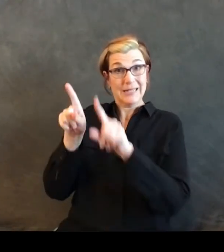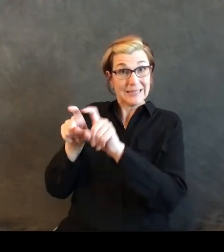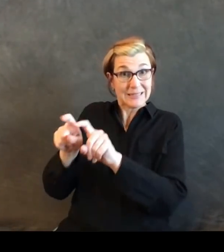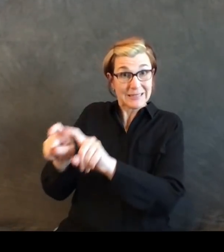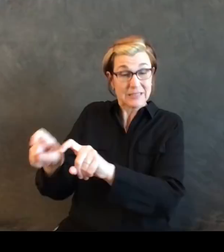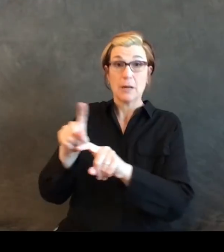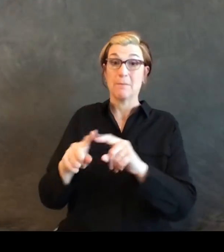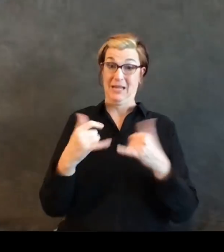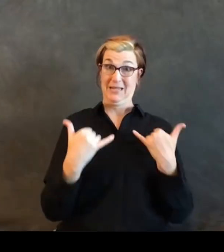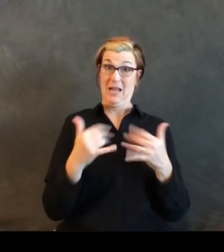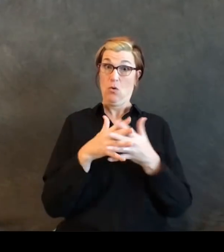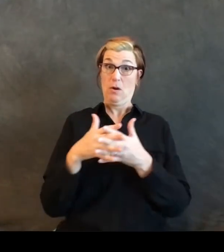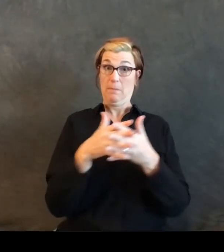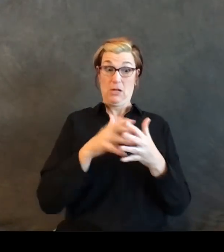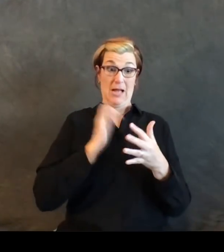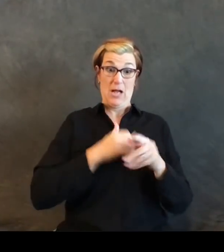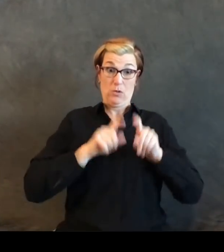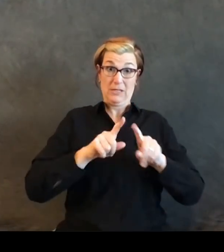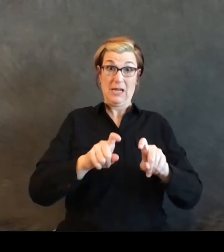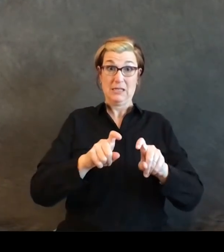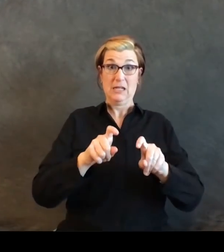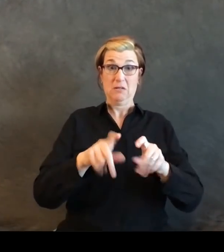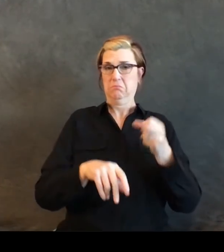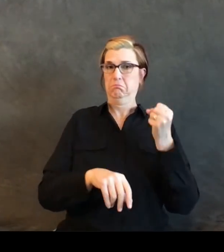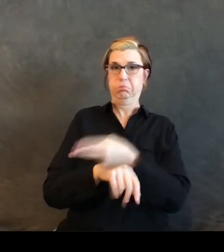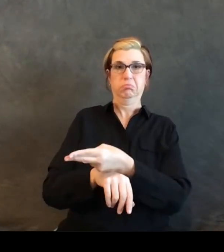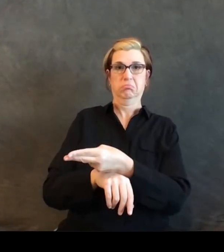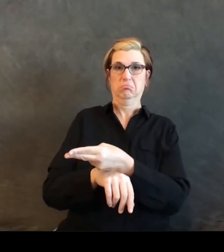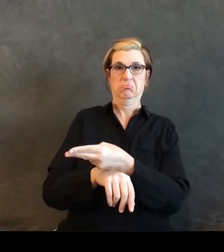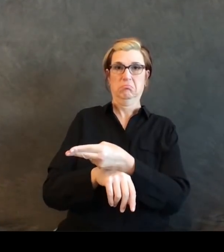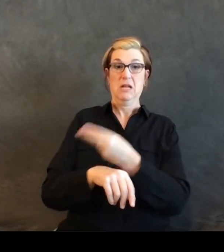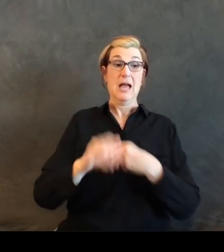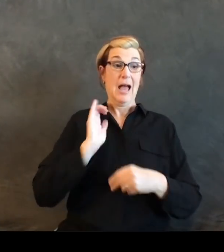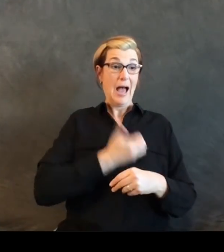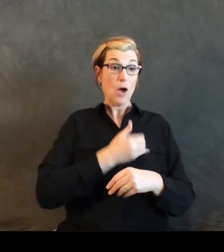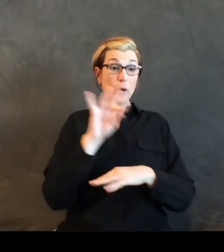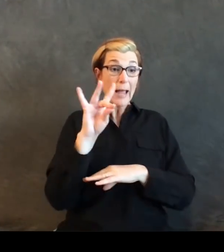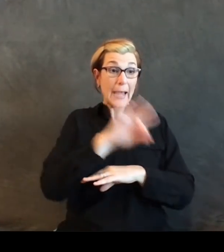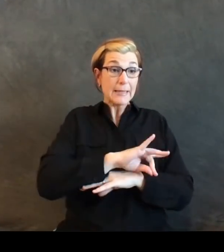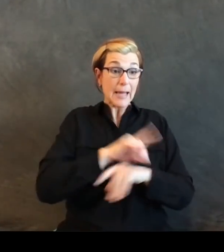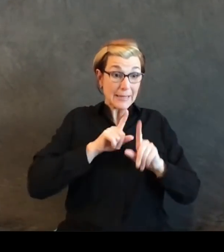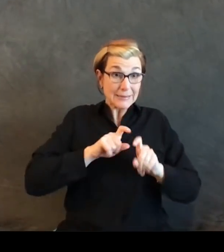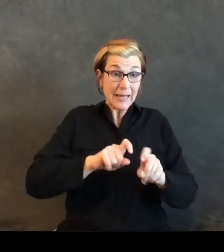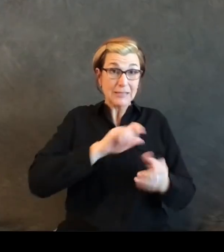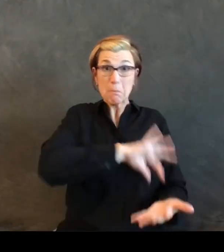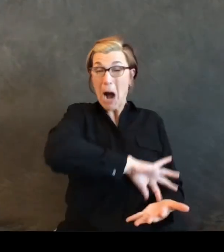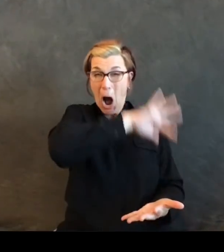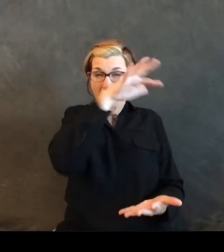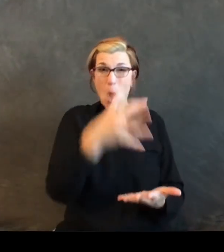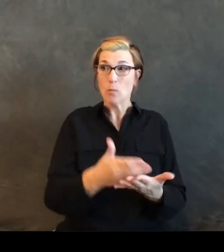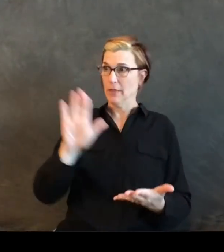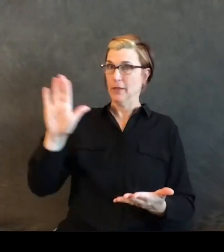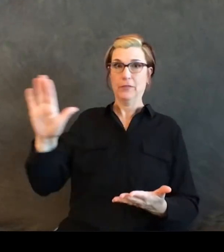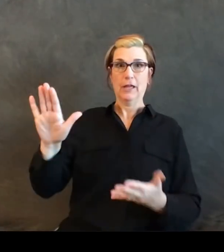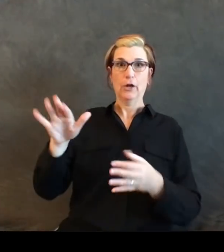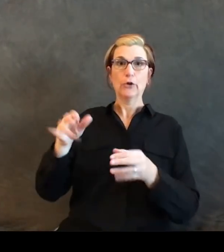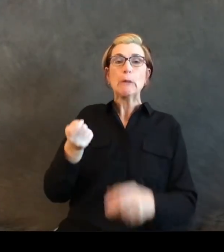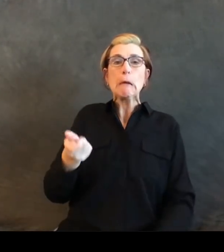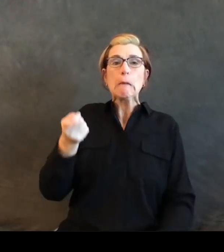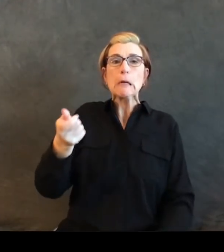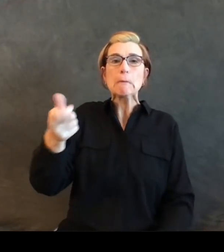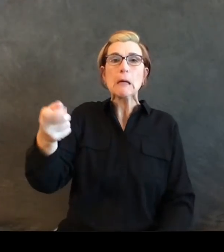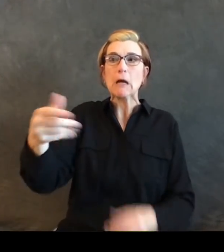by far. We do more in 8 days than they do in 8 weeks. And we go up on a daily